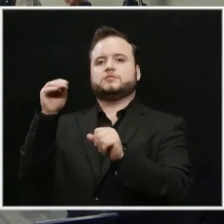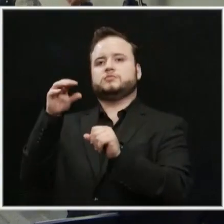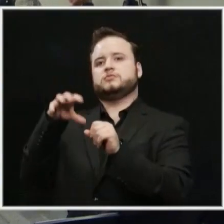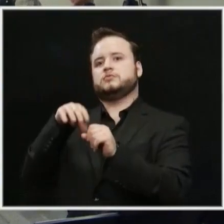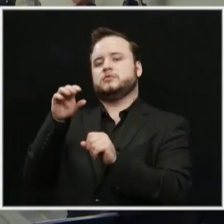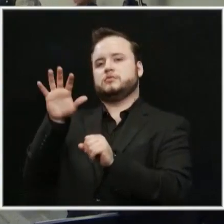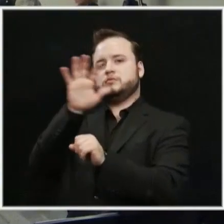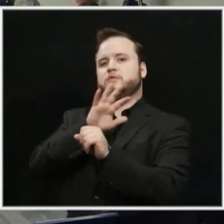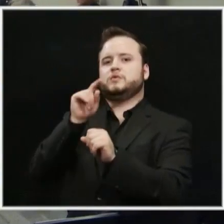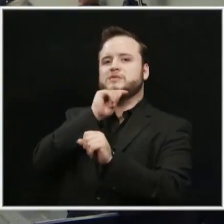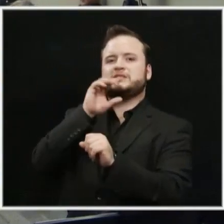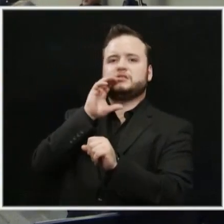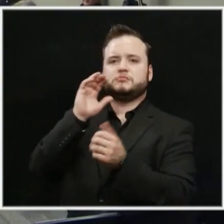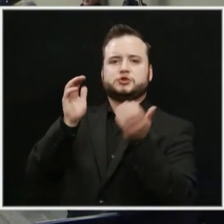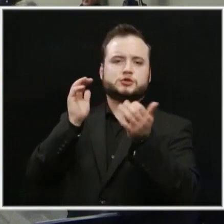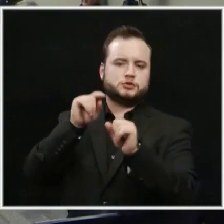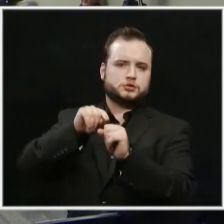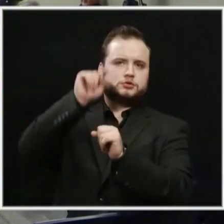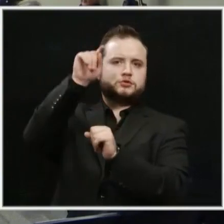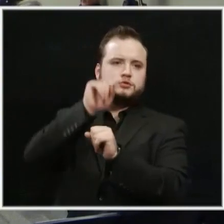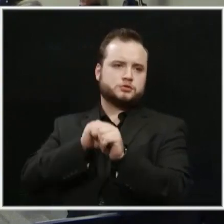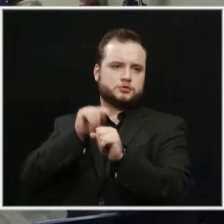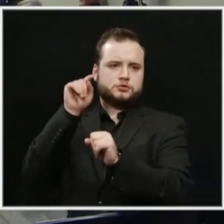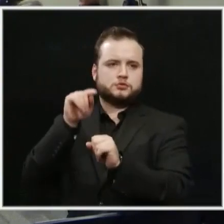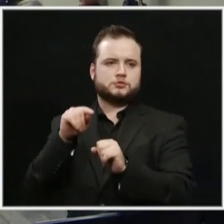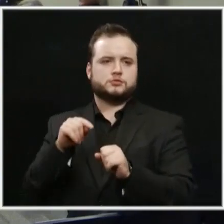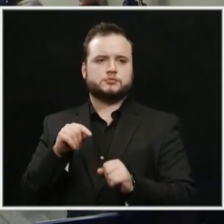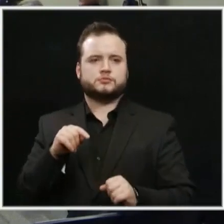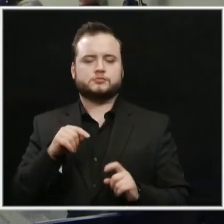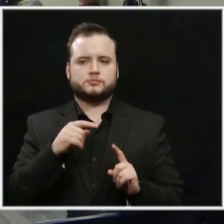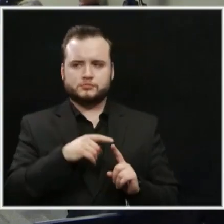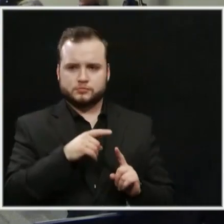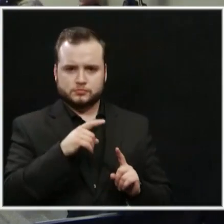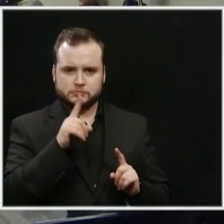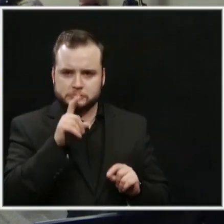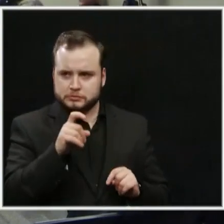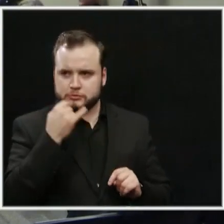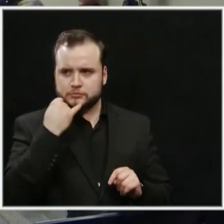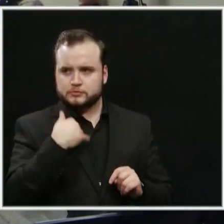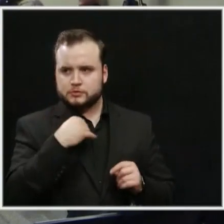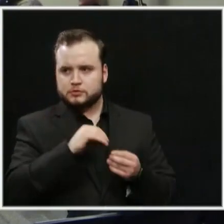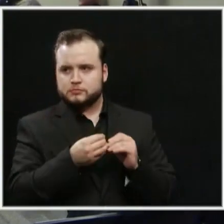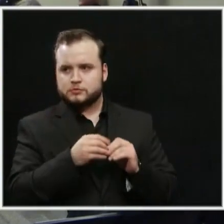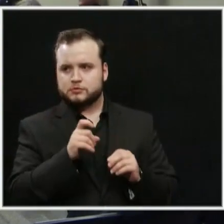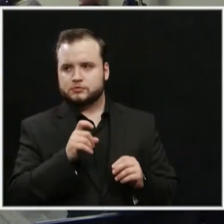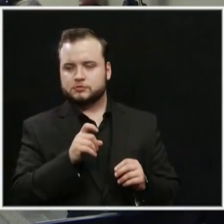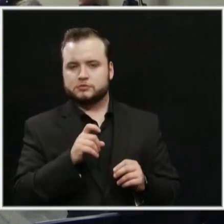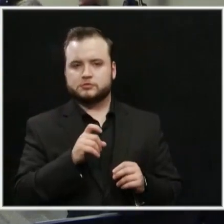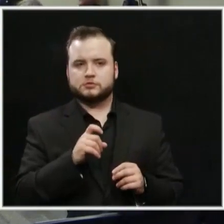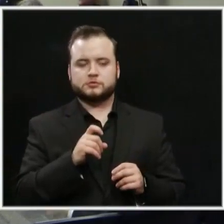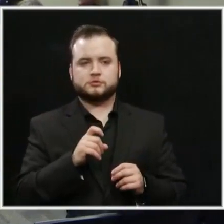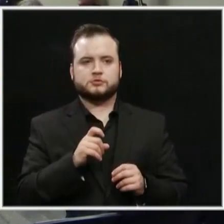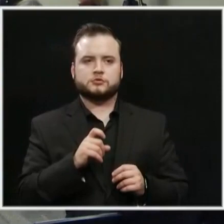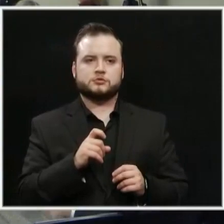that, or do we have it now? Absolutely. I think Jan gave those numbers, so we can break those out. Yeah,